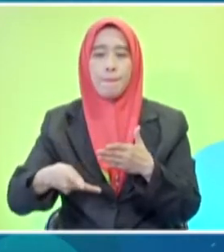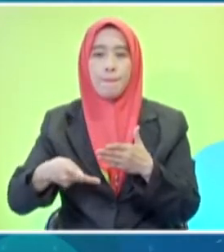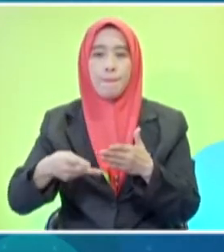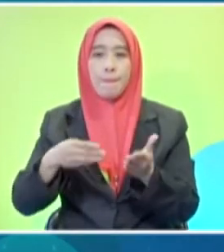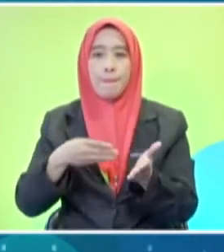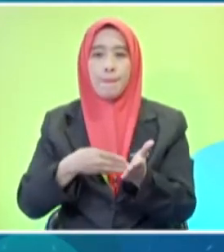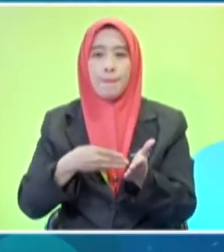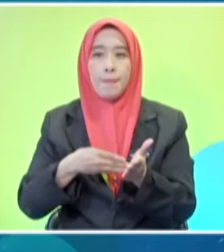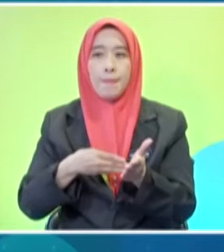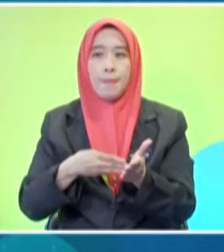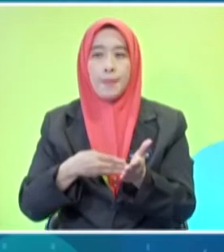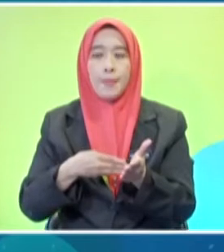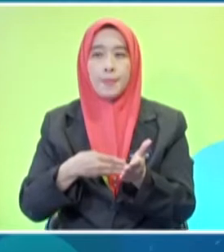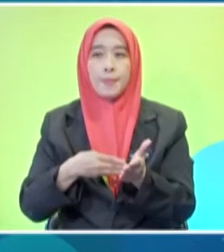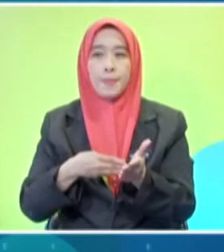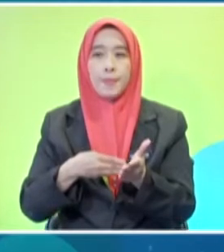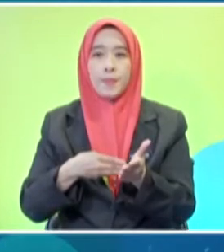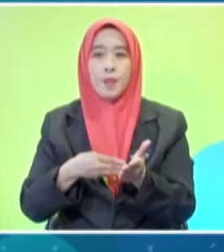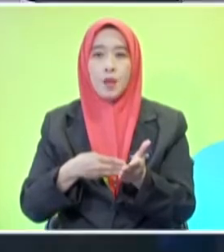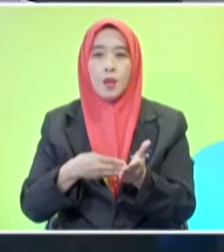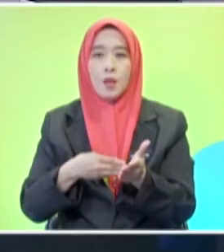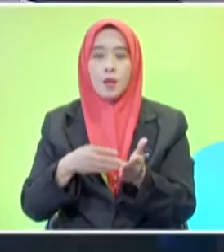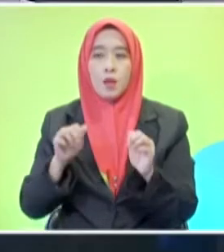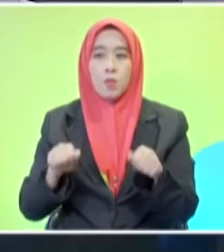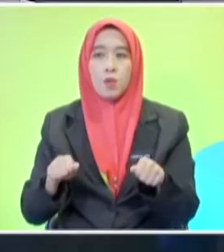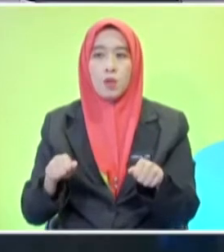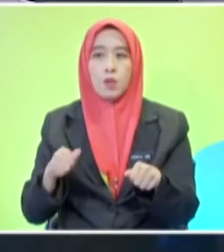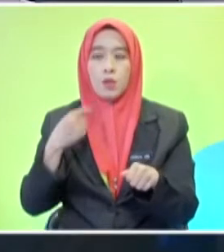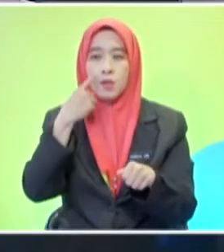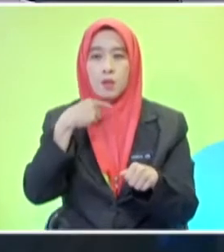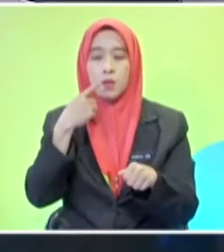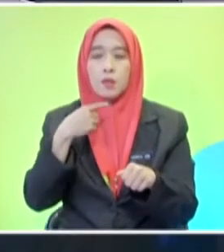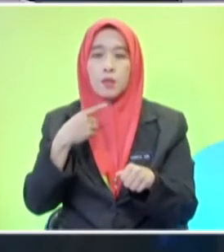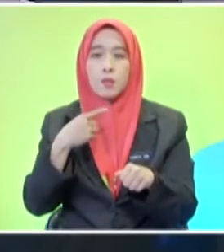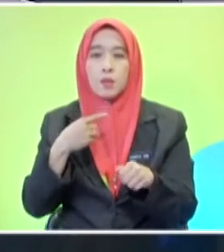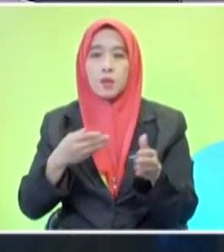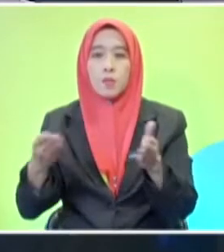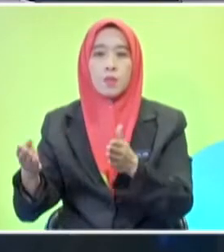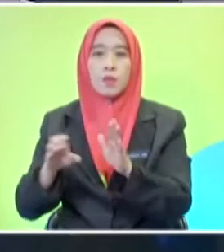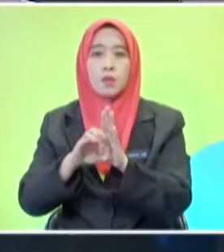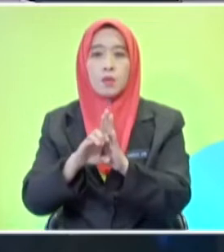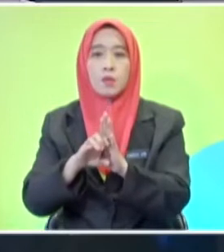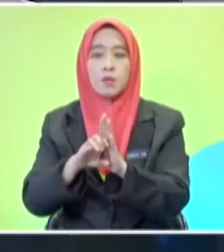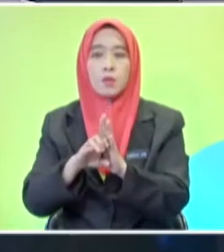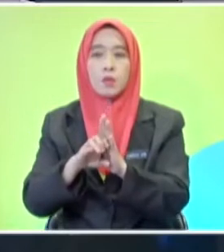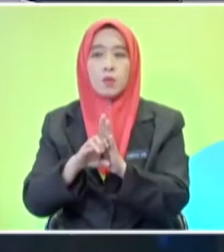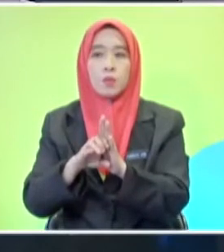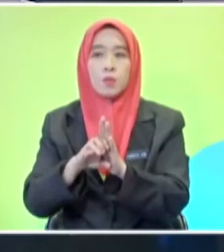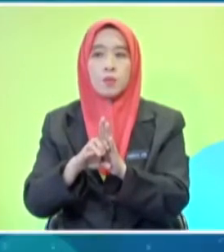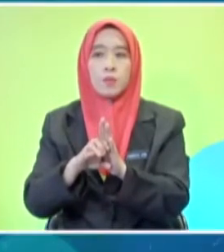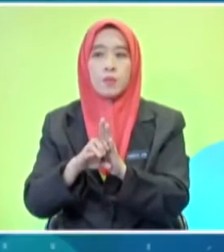the others. Very good. Can someone give me an example about for parasitism? Put up your hand.